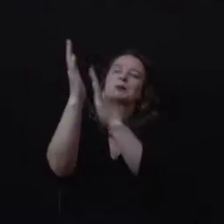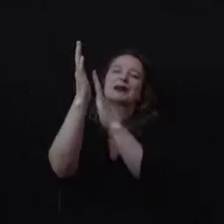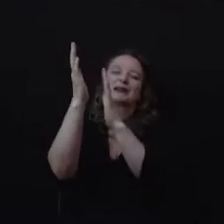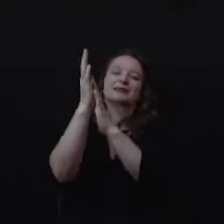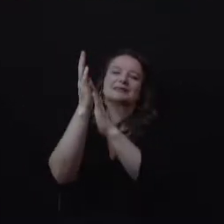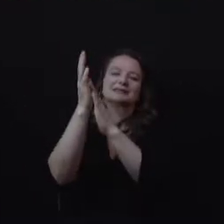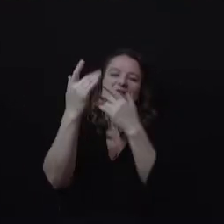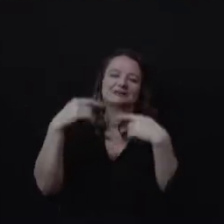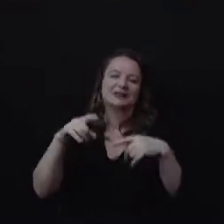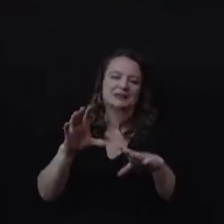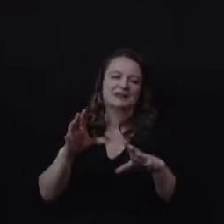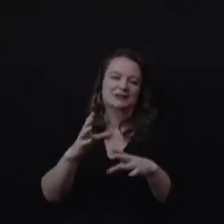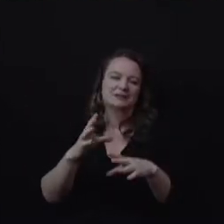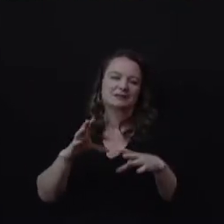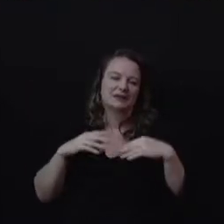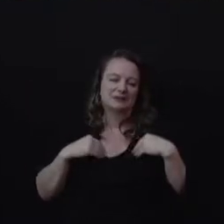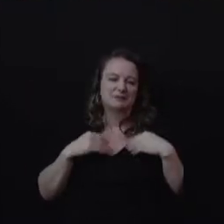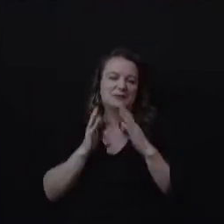prayer.